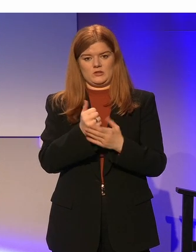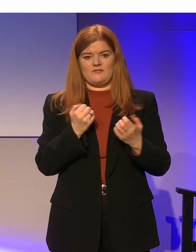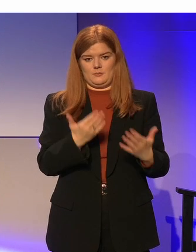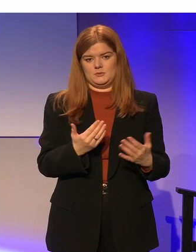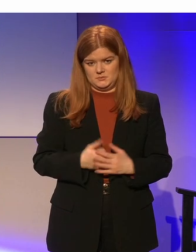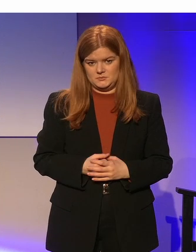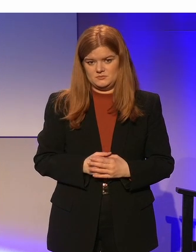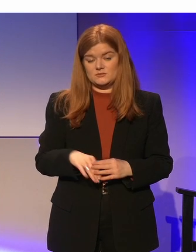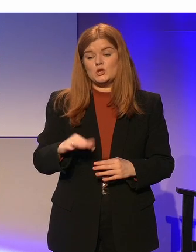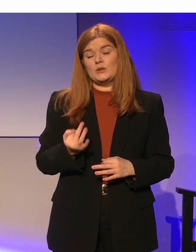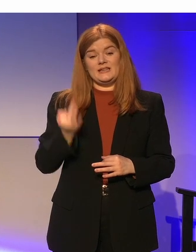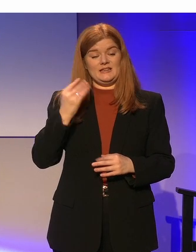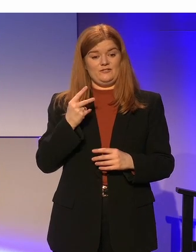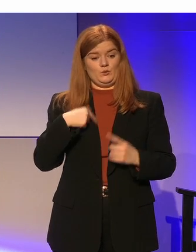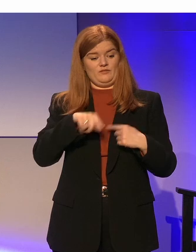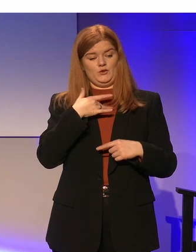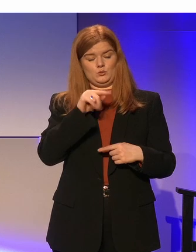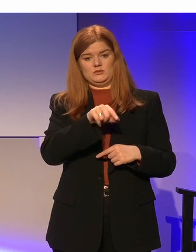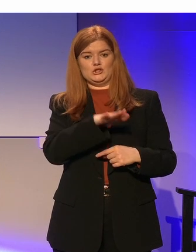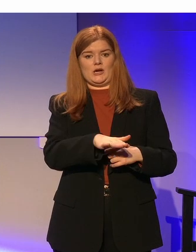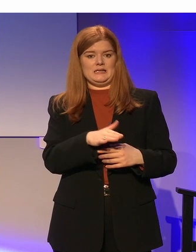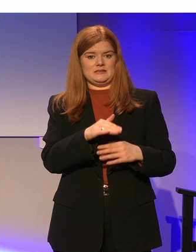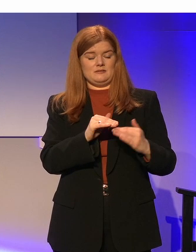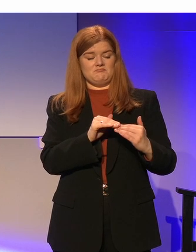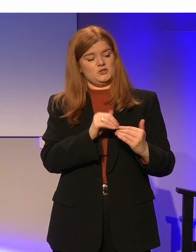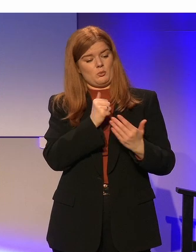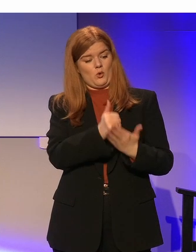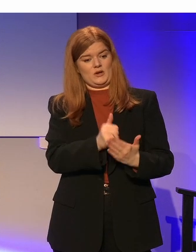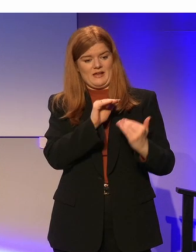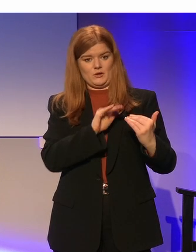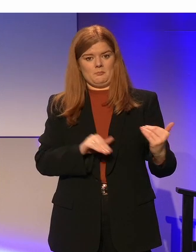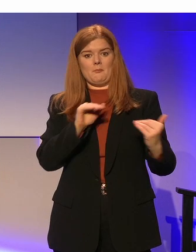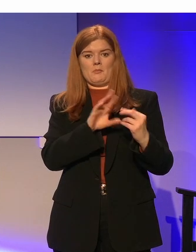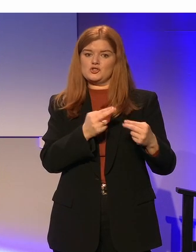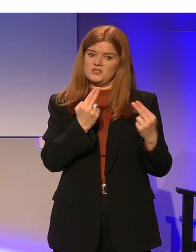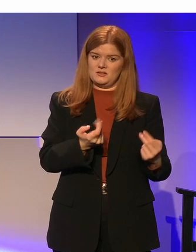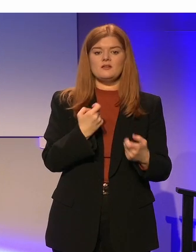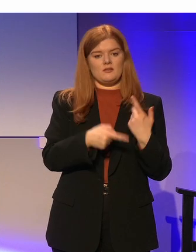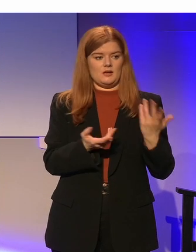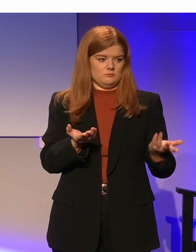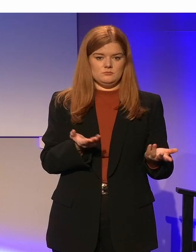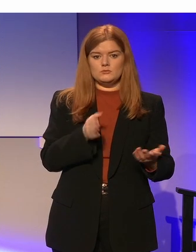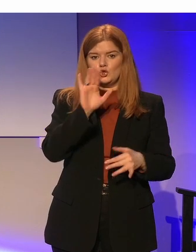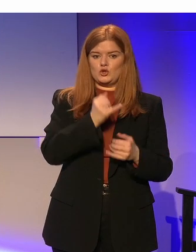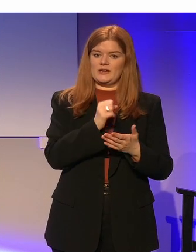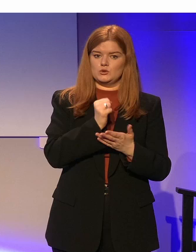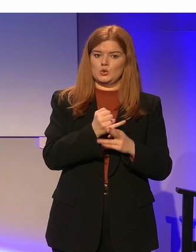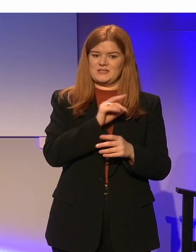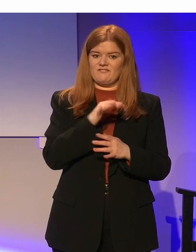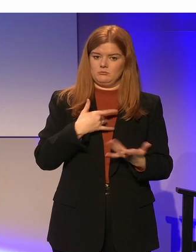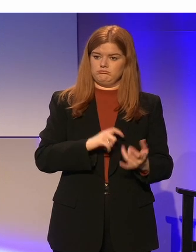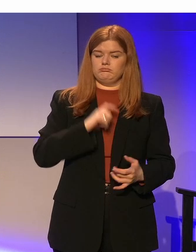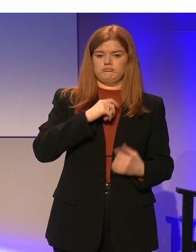there is a perception that the level of support is well matched to the level of need, then school staff